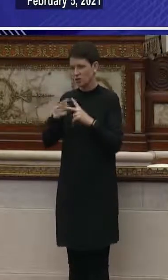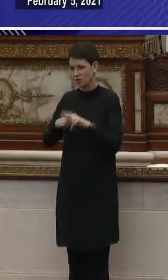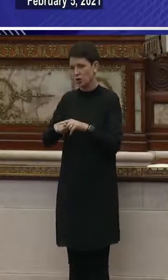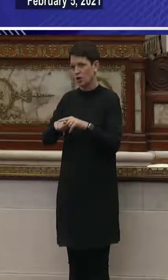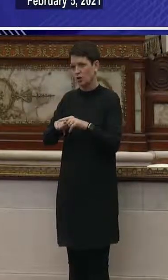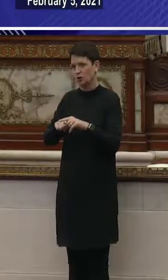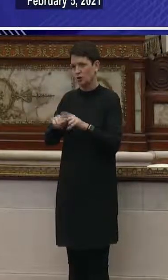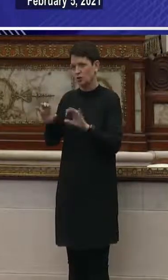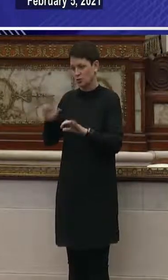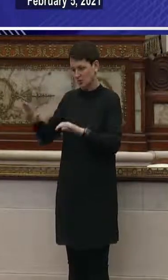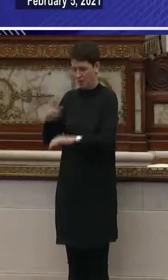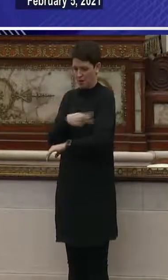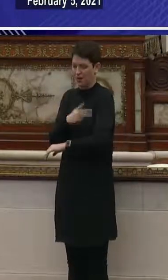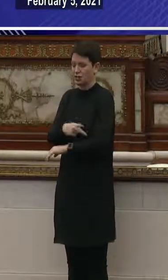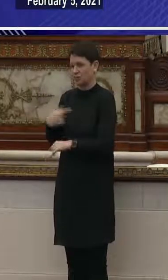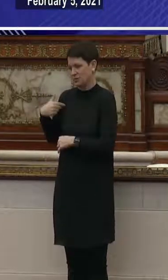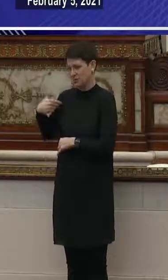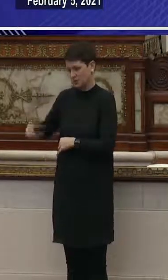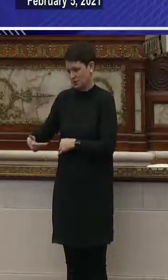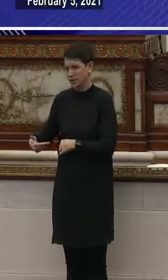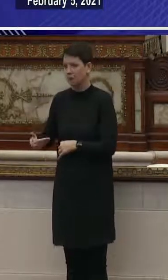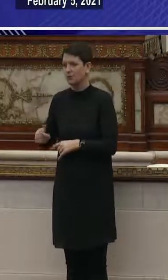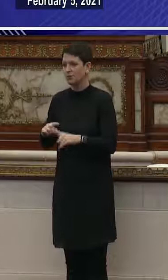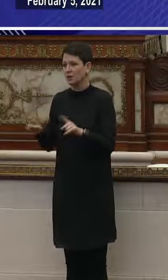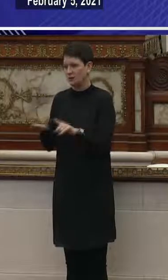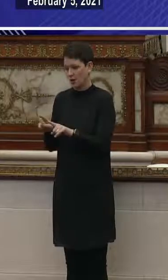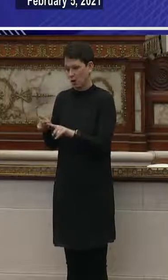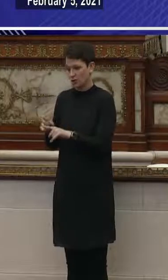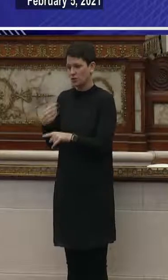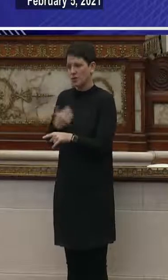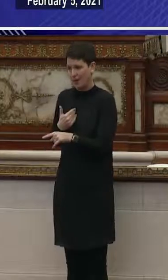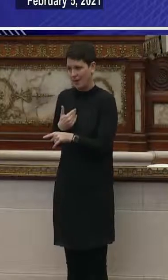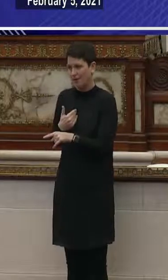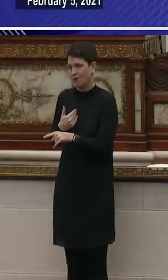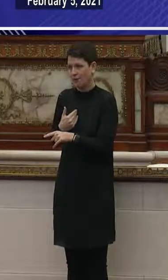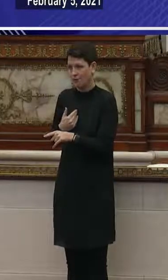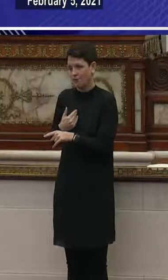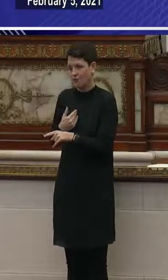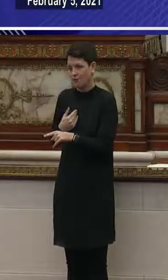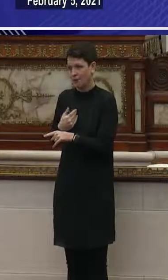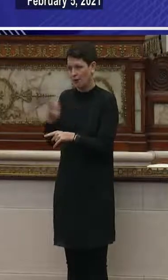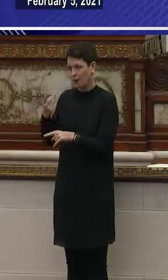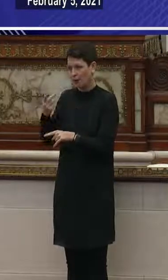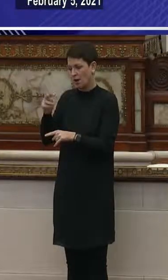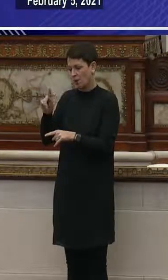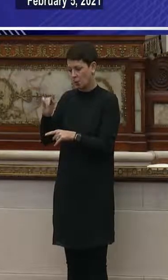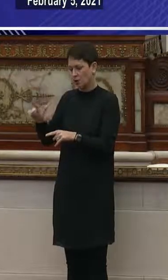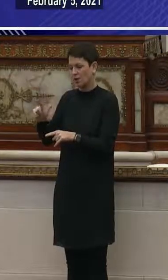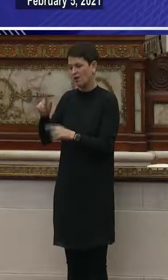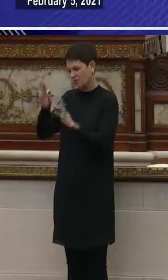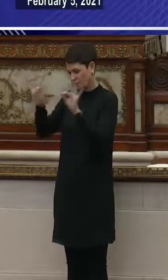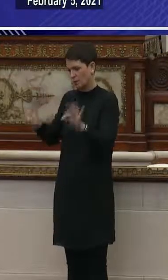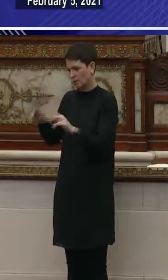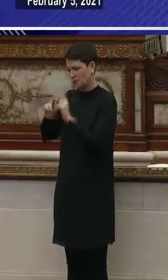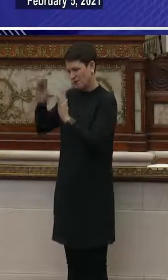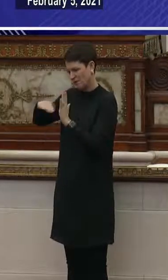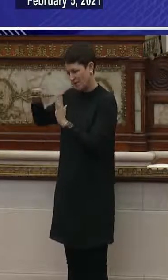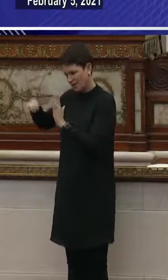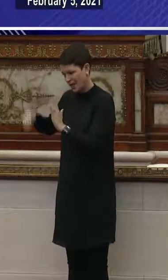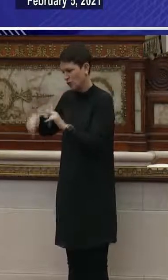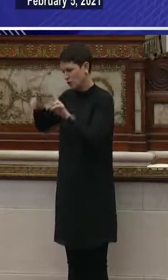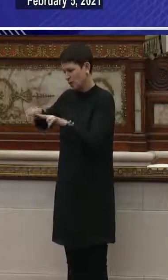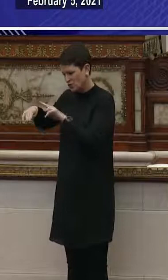their patients. So they also have a form that the people fill out and get registered